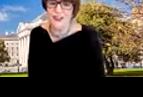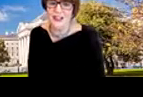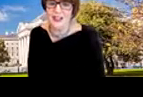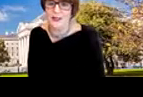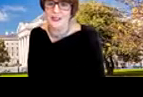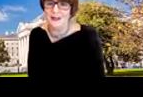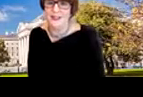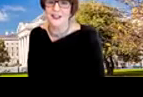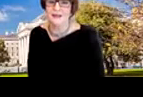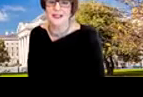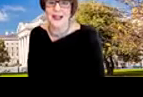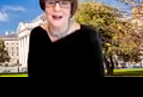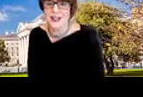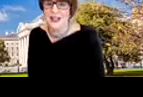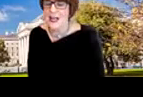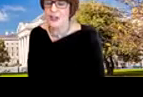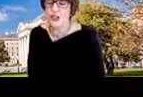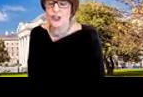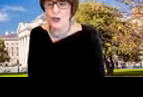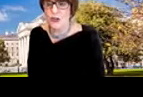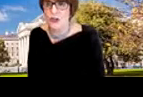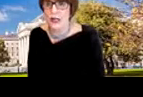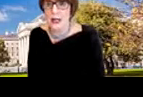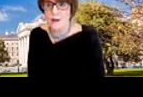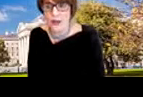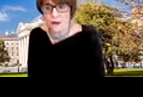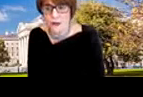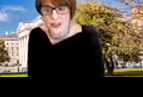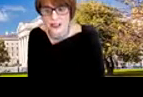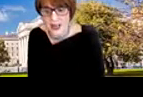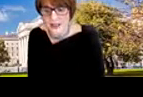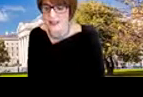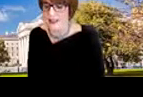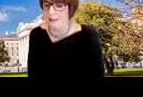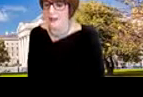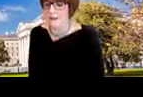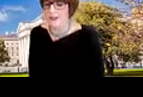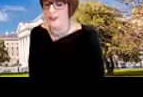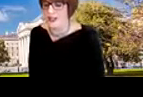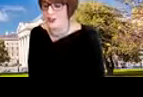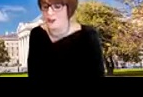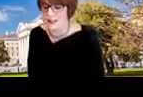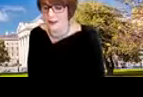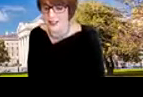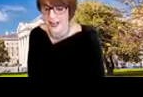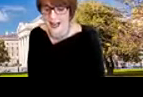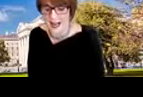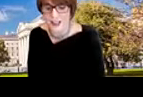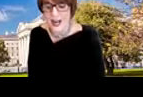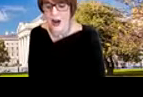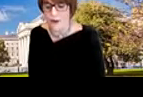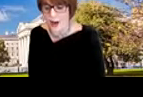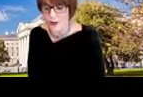with intellectual disability themselves. It just shows you the level of understanding that people with intellectual disability